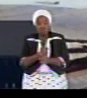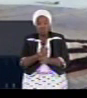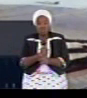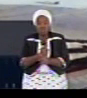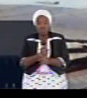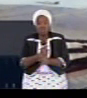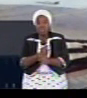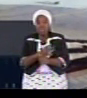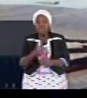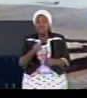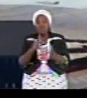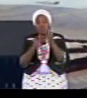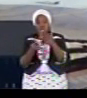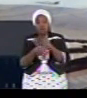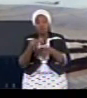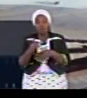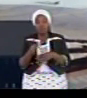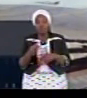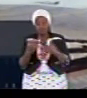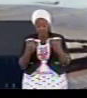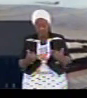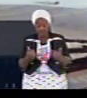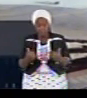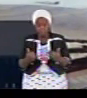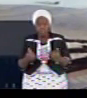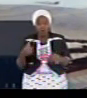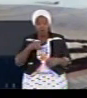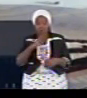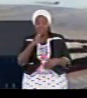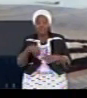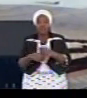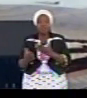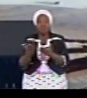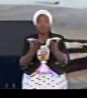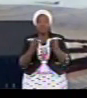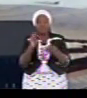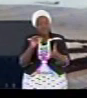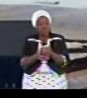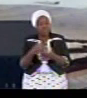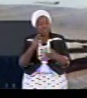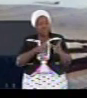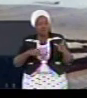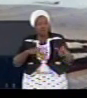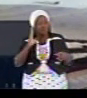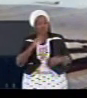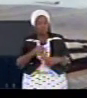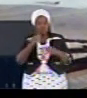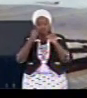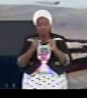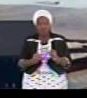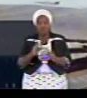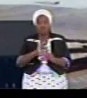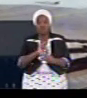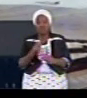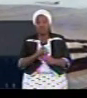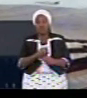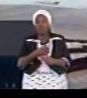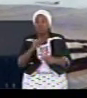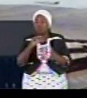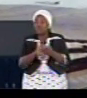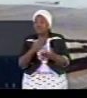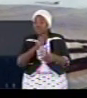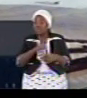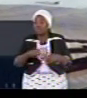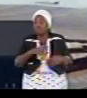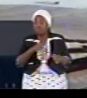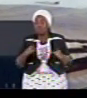moment. We're in the service so that the Lord will strengthen us and the Lord will equip